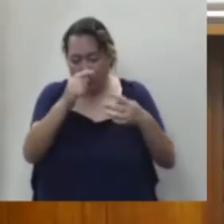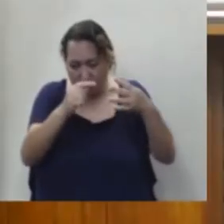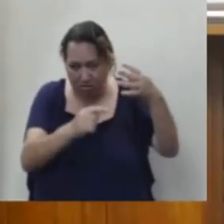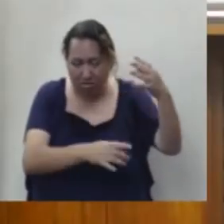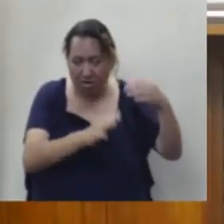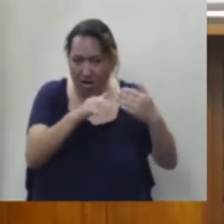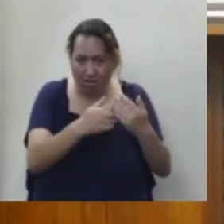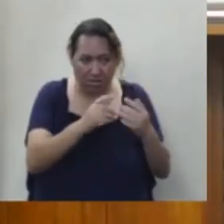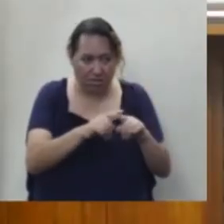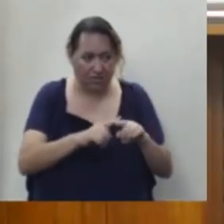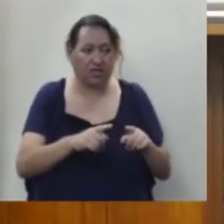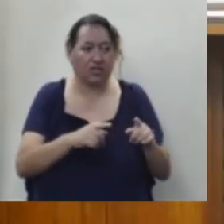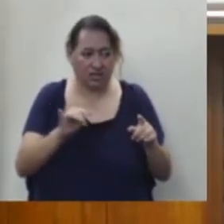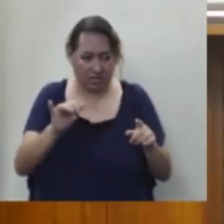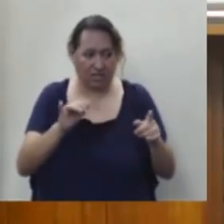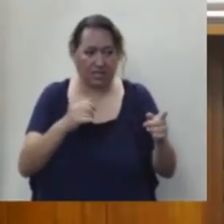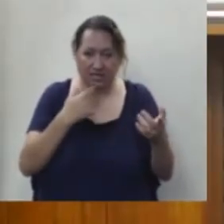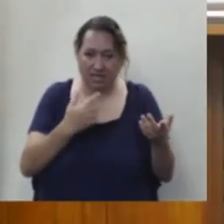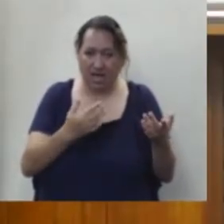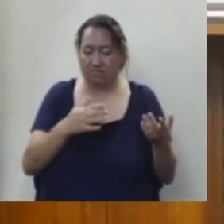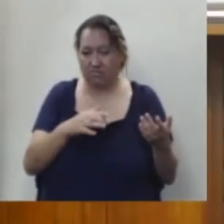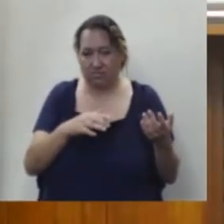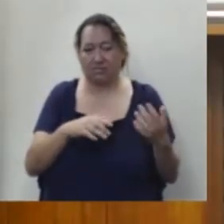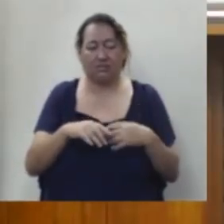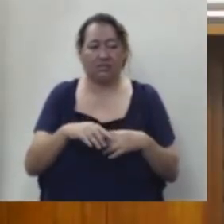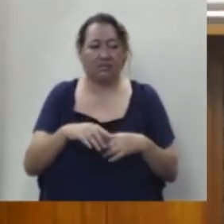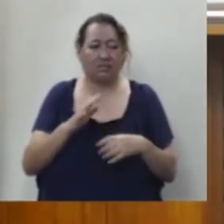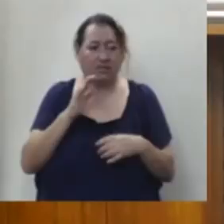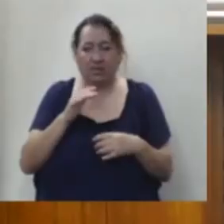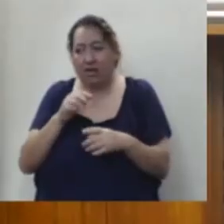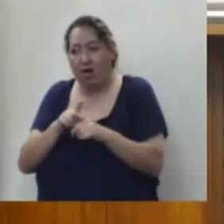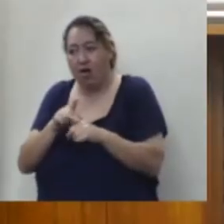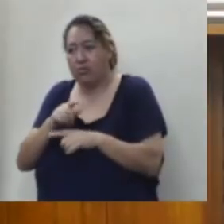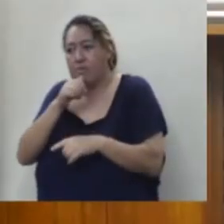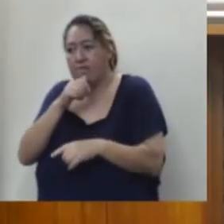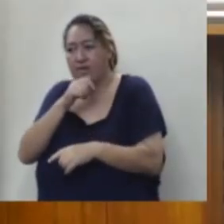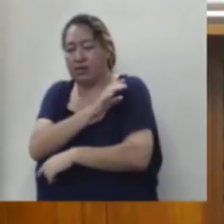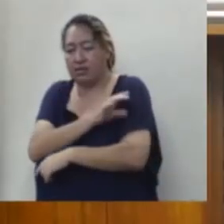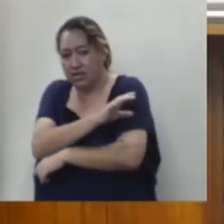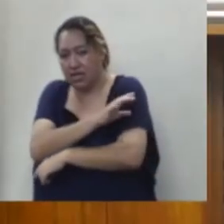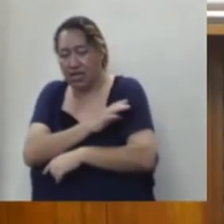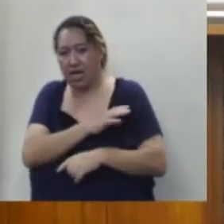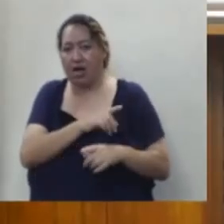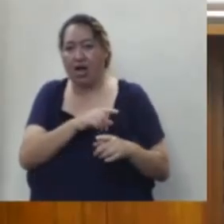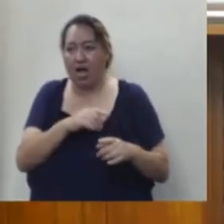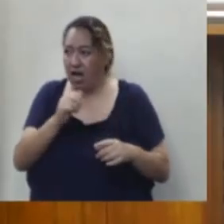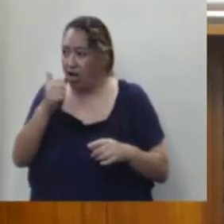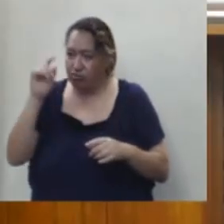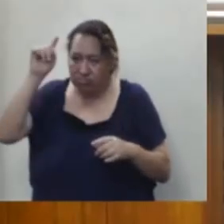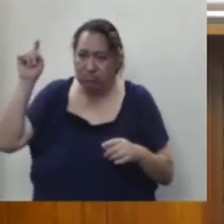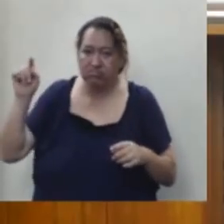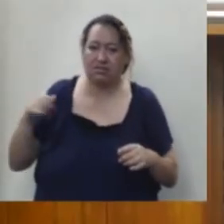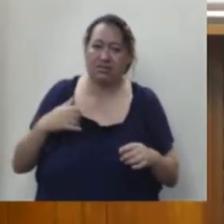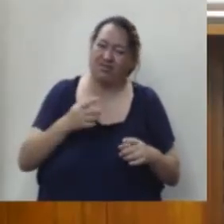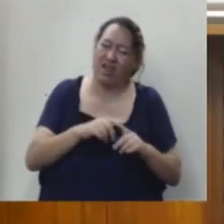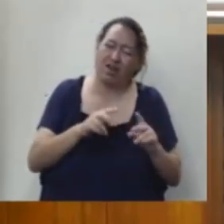mentioned, the talking with the private clinics and other clinics around the island, just maybe slow, fewer swabs have been coming in. Right. I have